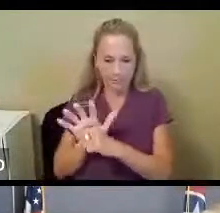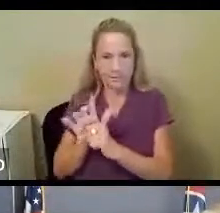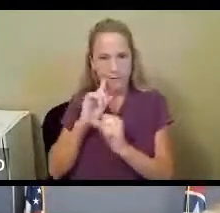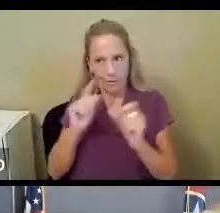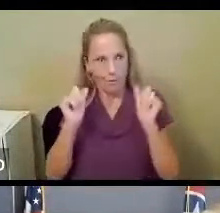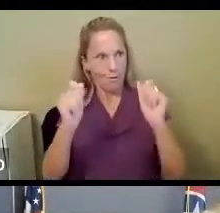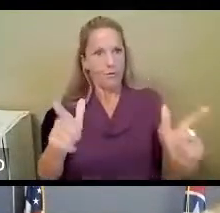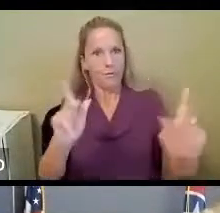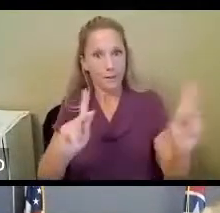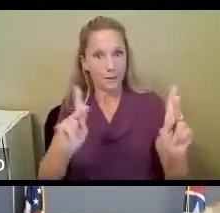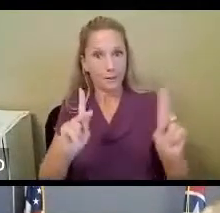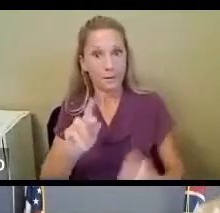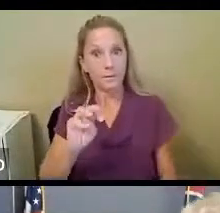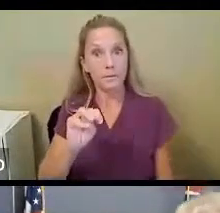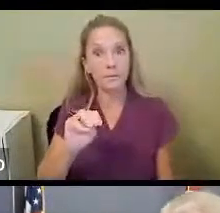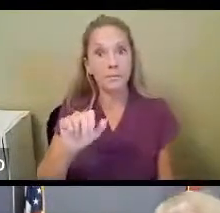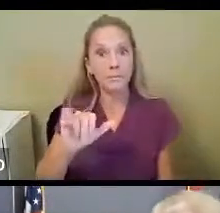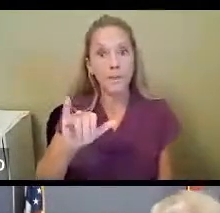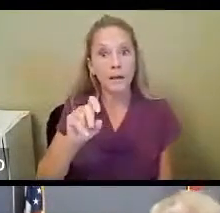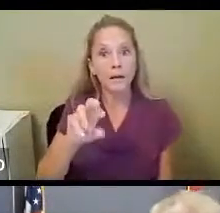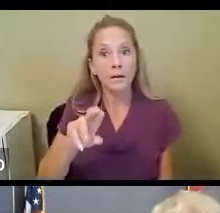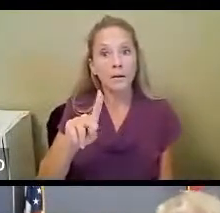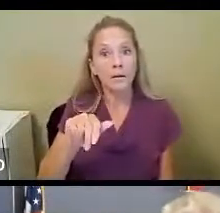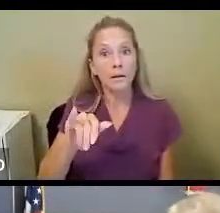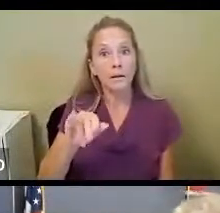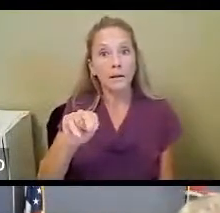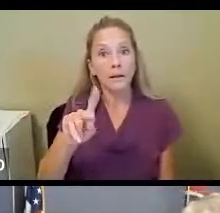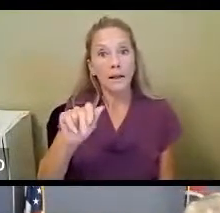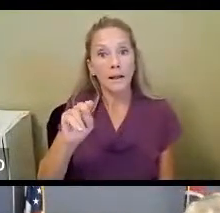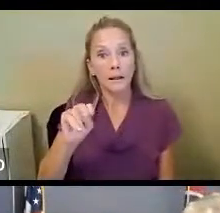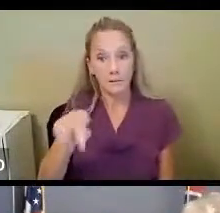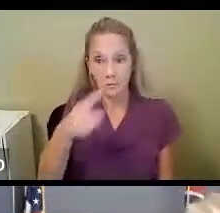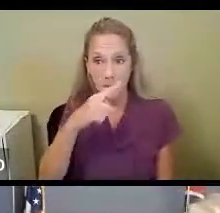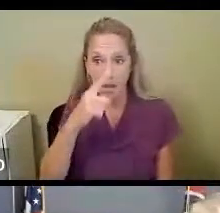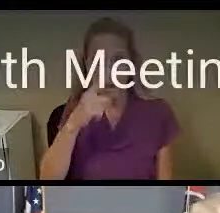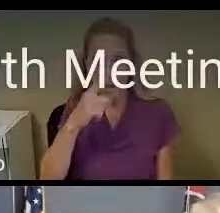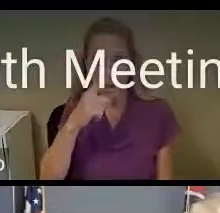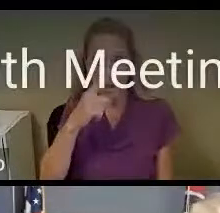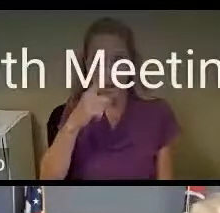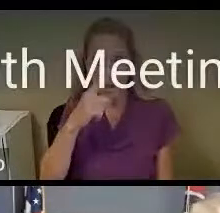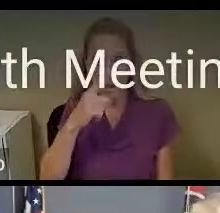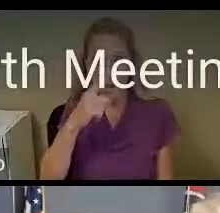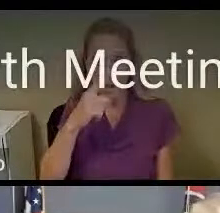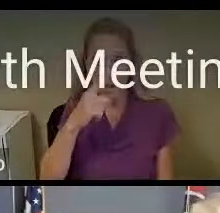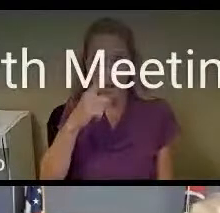Mayor Kincannon, if you can, just to kind of review the highlights in Dr. Birx's